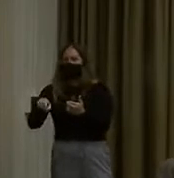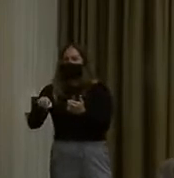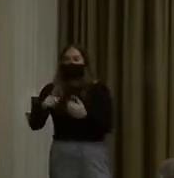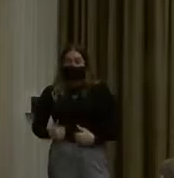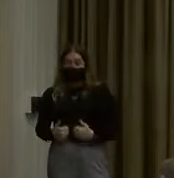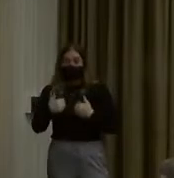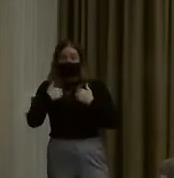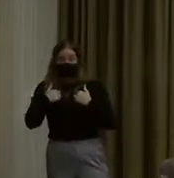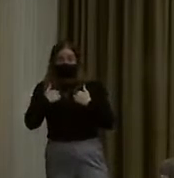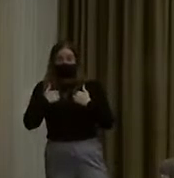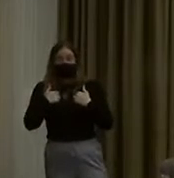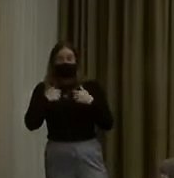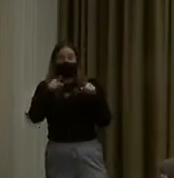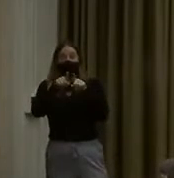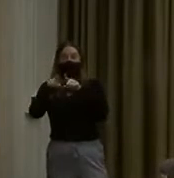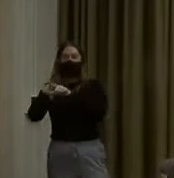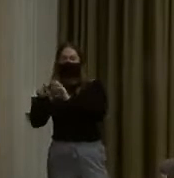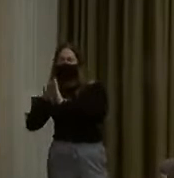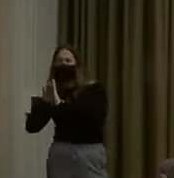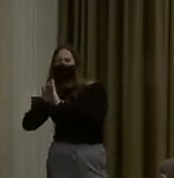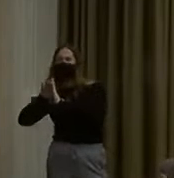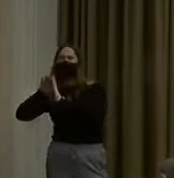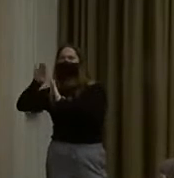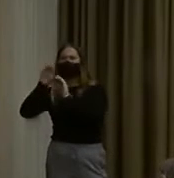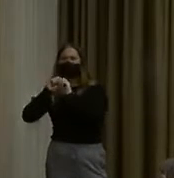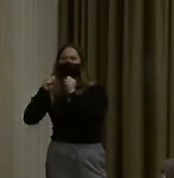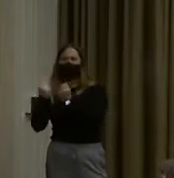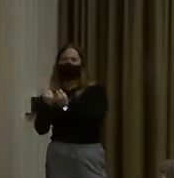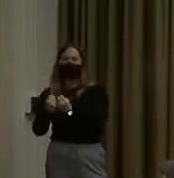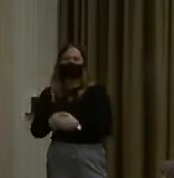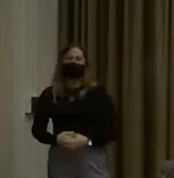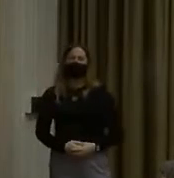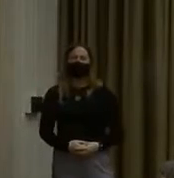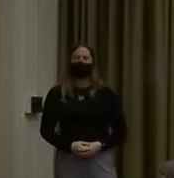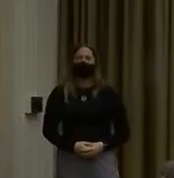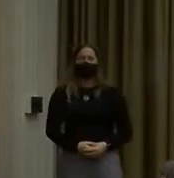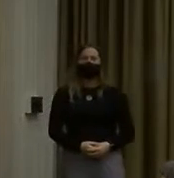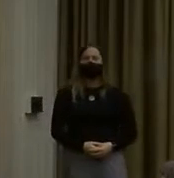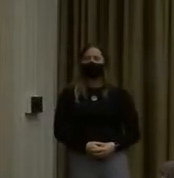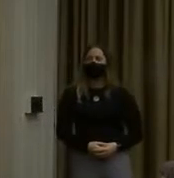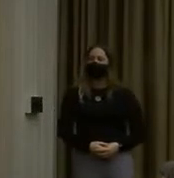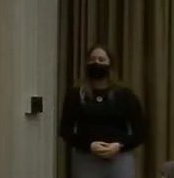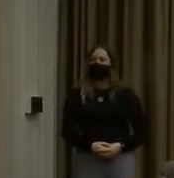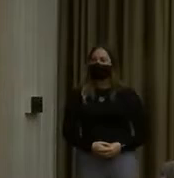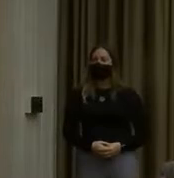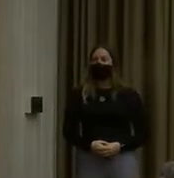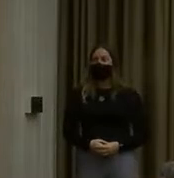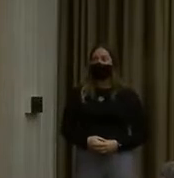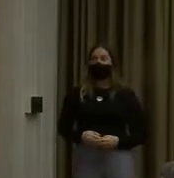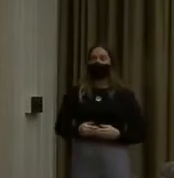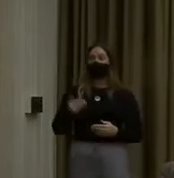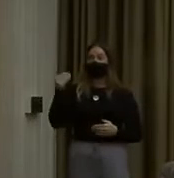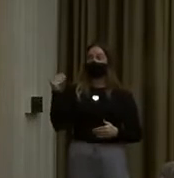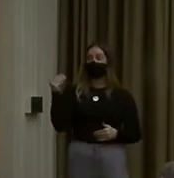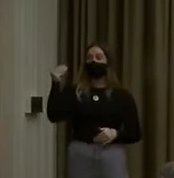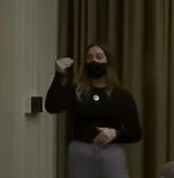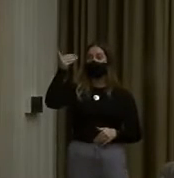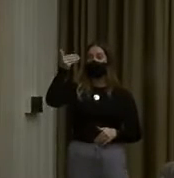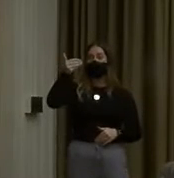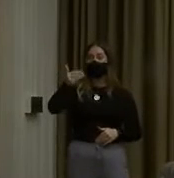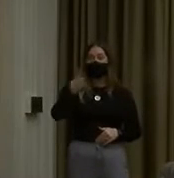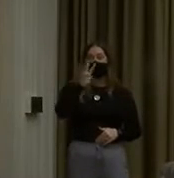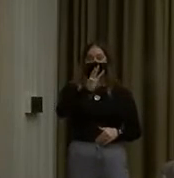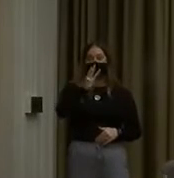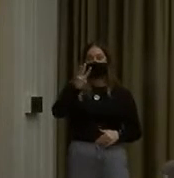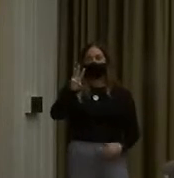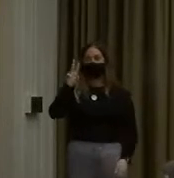only survive, but thrive in our society. Well, after that, we go through another World War,